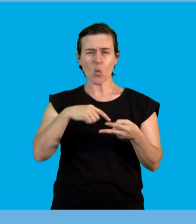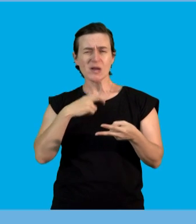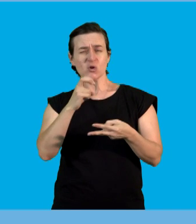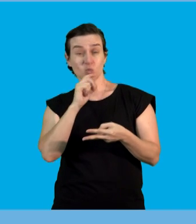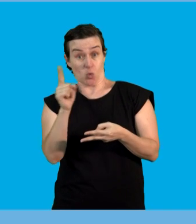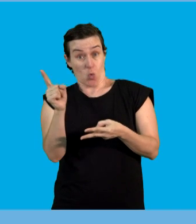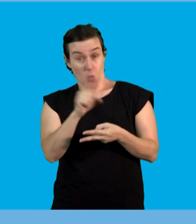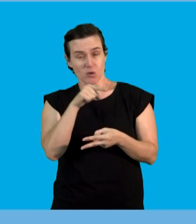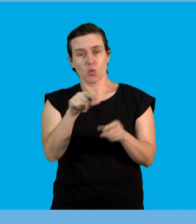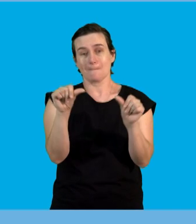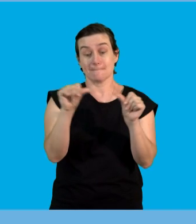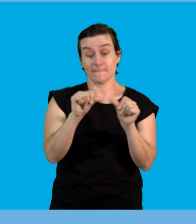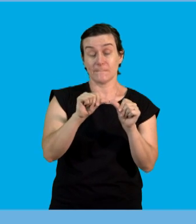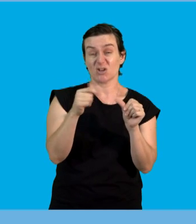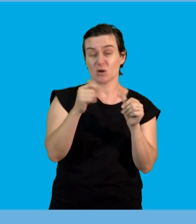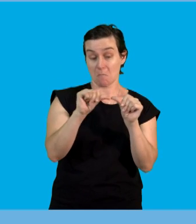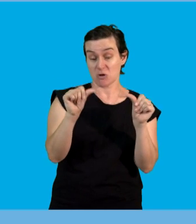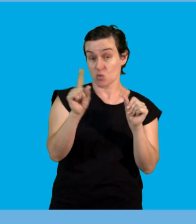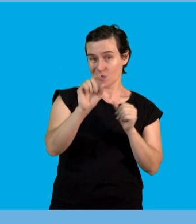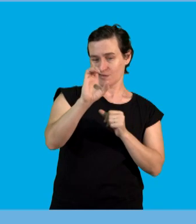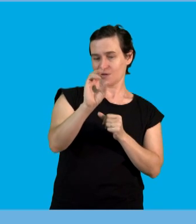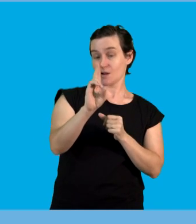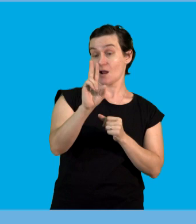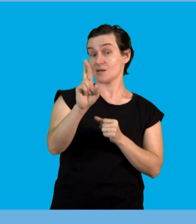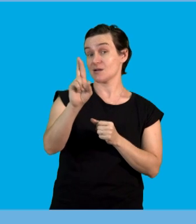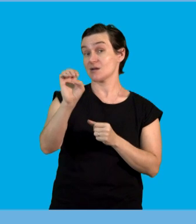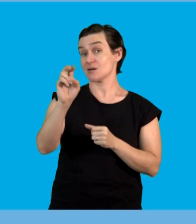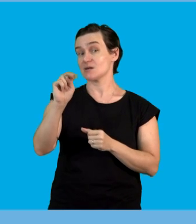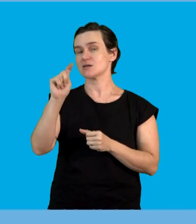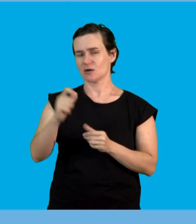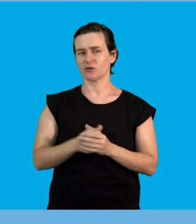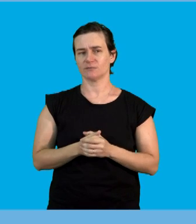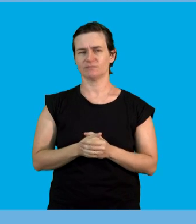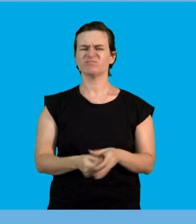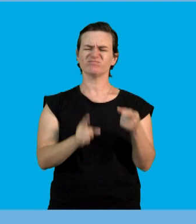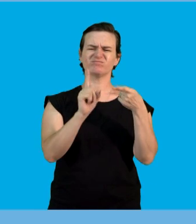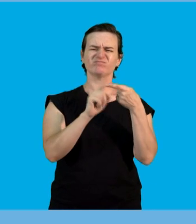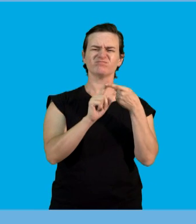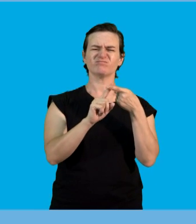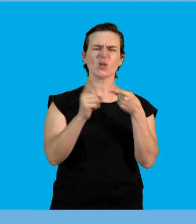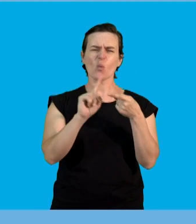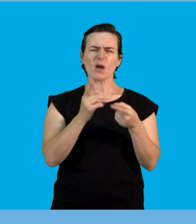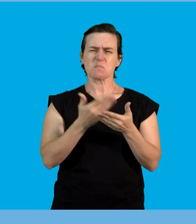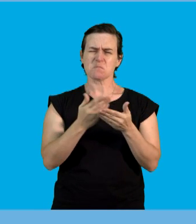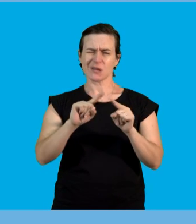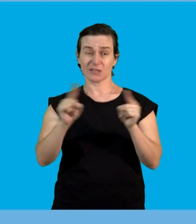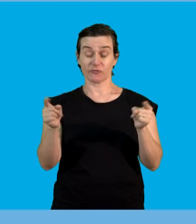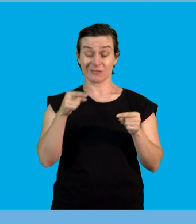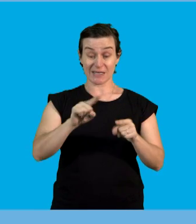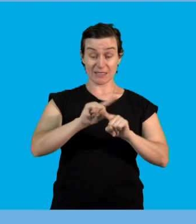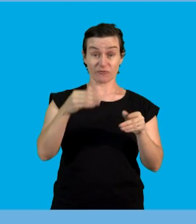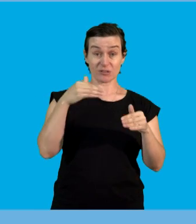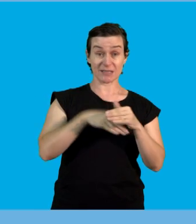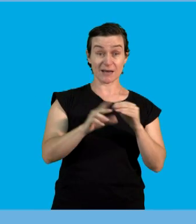what instrument is used to measure current? So, to begin, potential difference is the difference